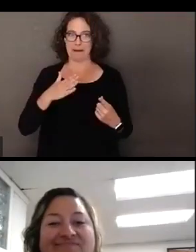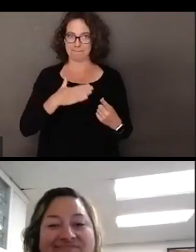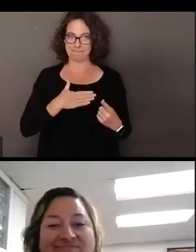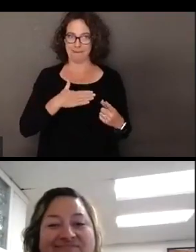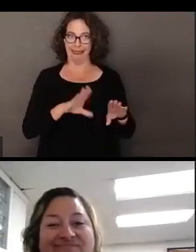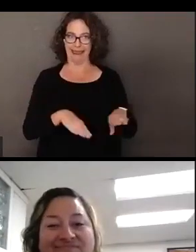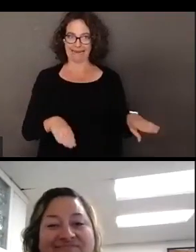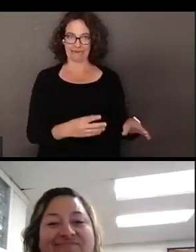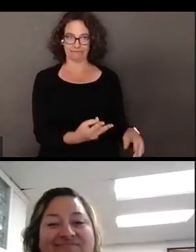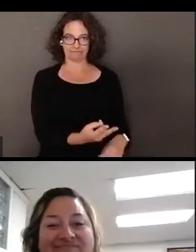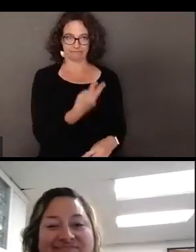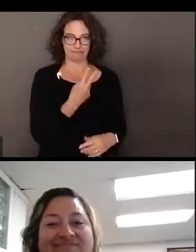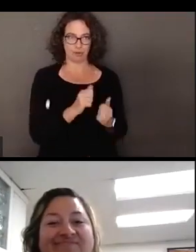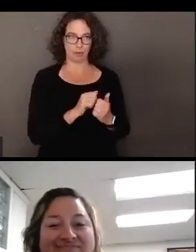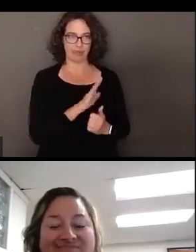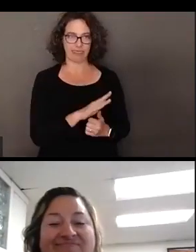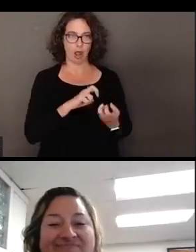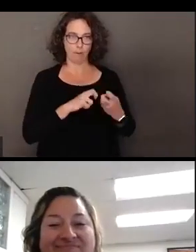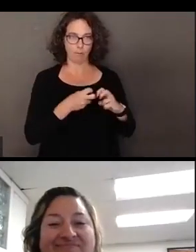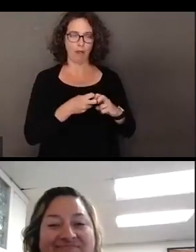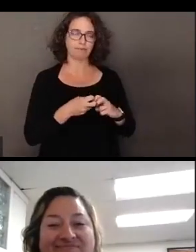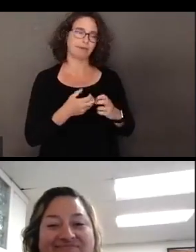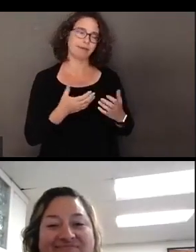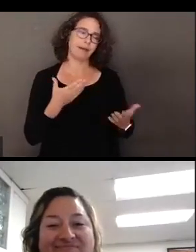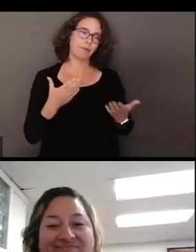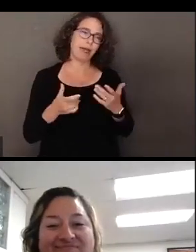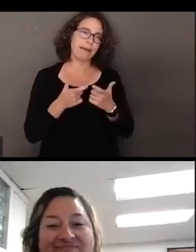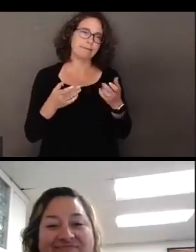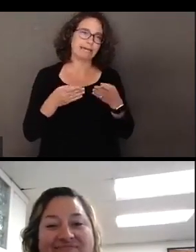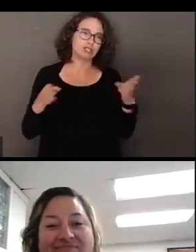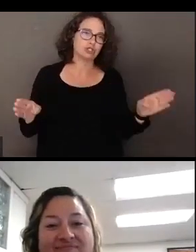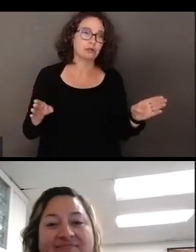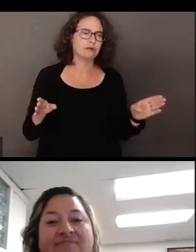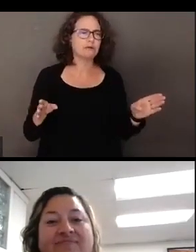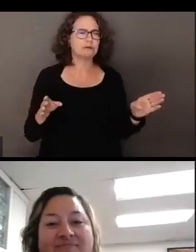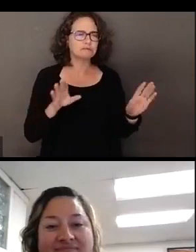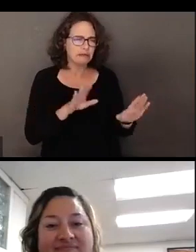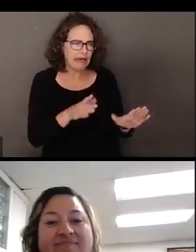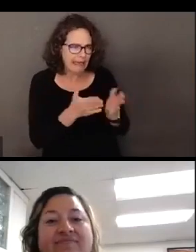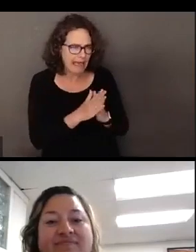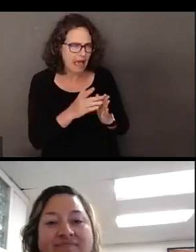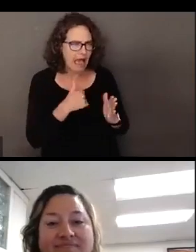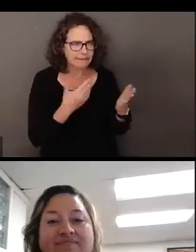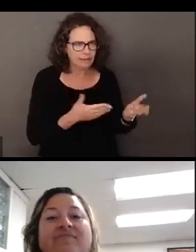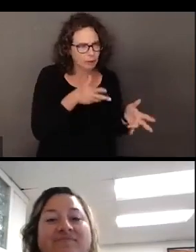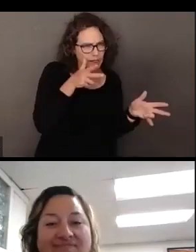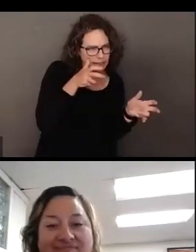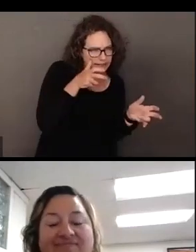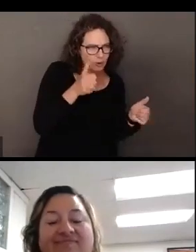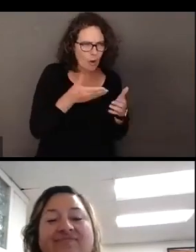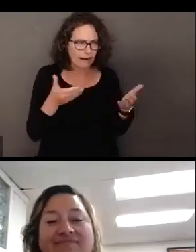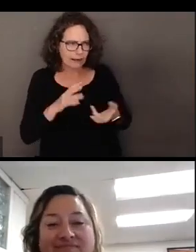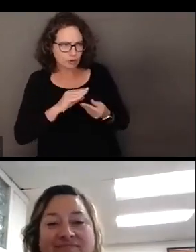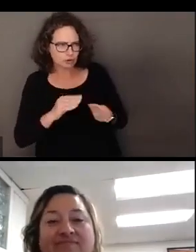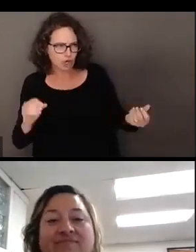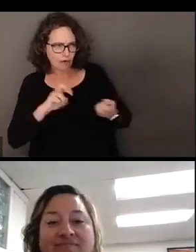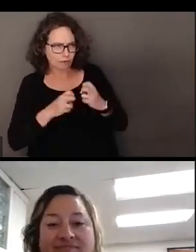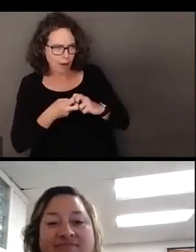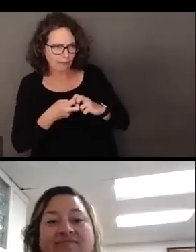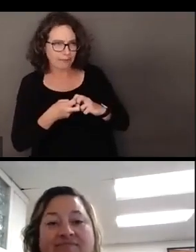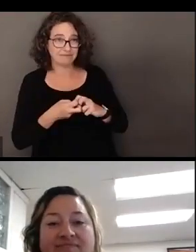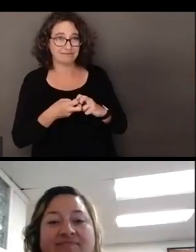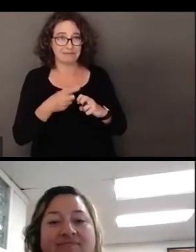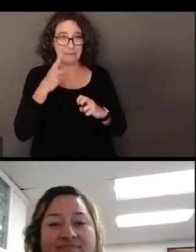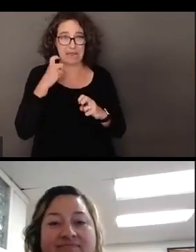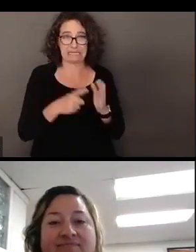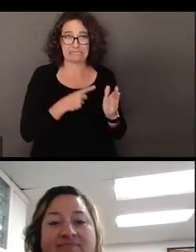their problems, and this is probably, you know, a big generalization, right? I ask them, are we here to listen or am I here to solve problems, right? Because if all they need for me